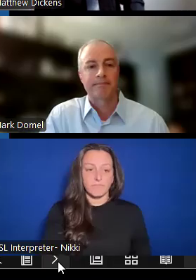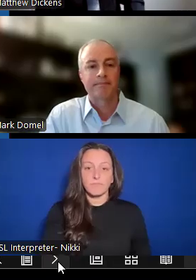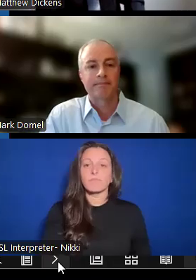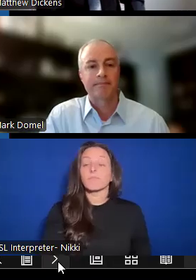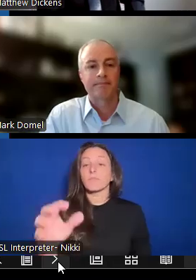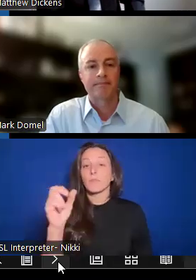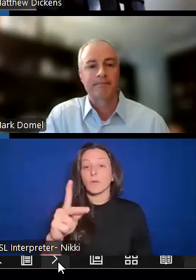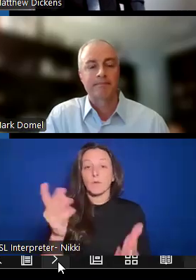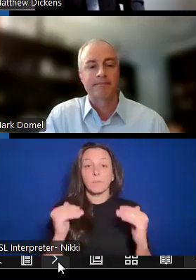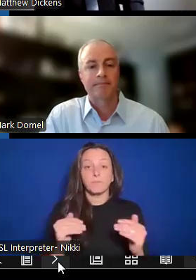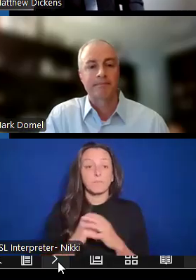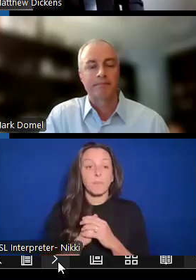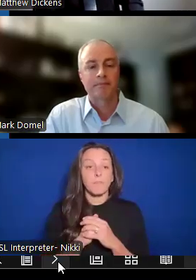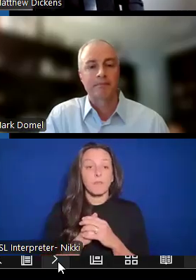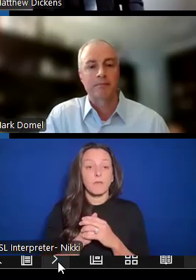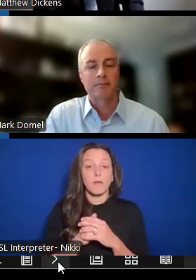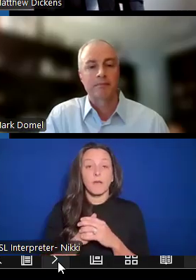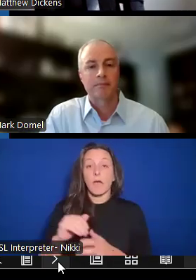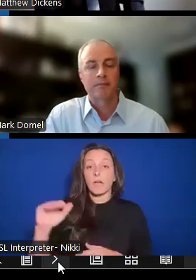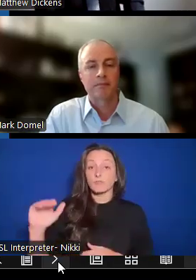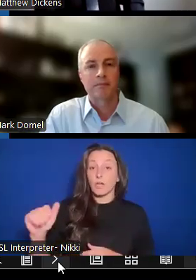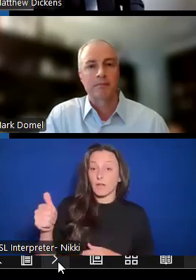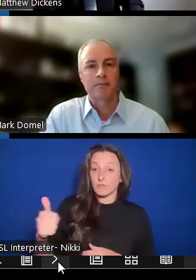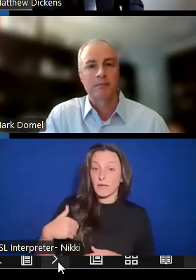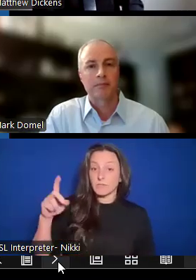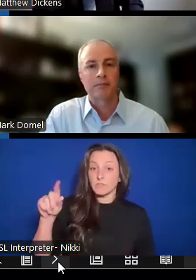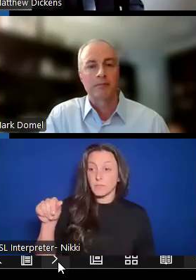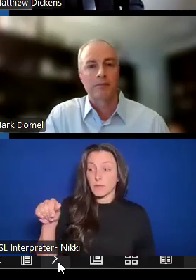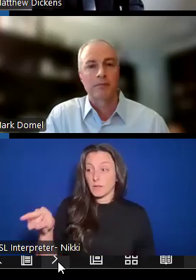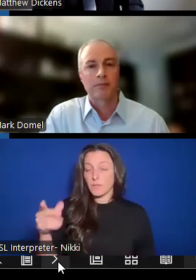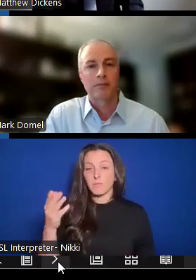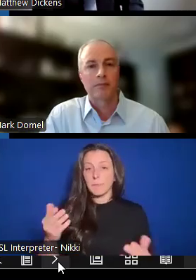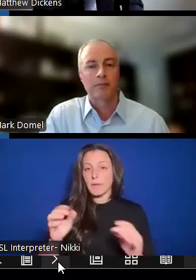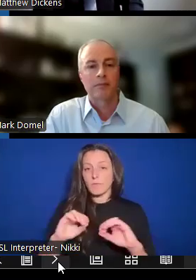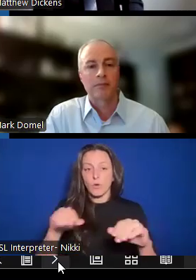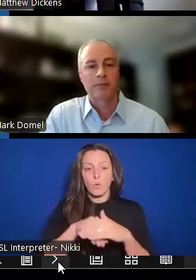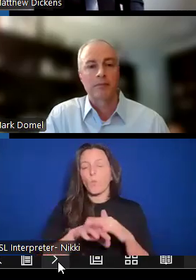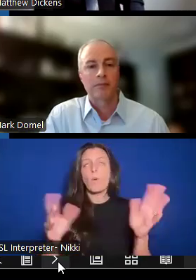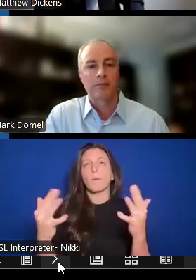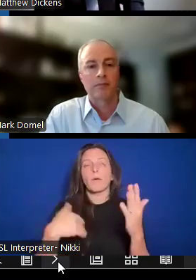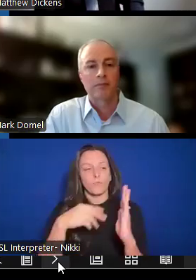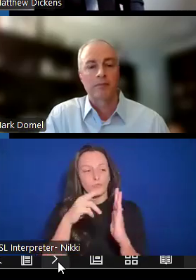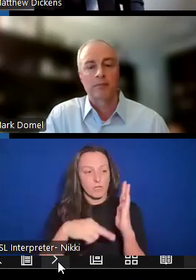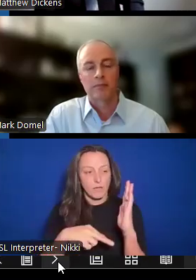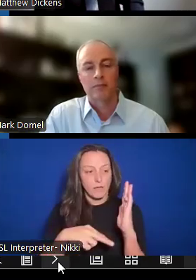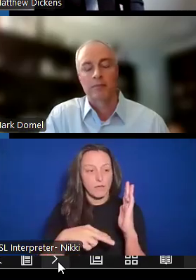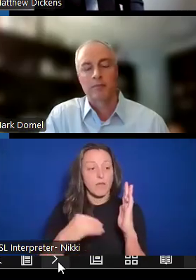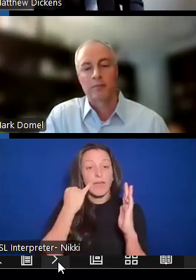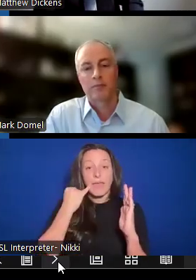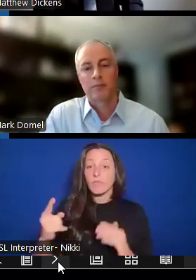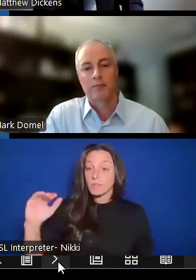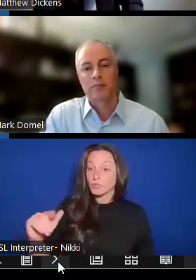Okay. What is a child with a disability does not have access to a what if a child with a disability does not